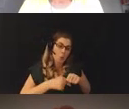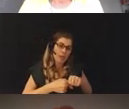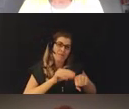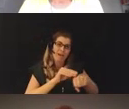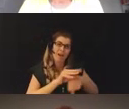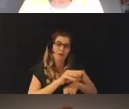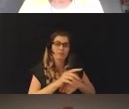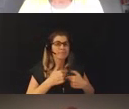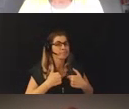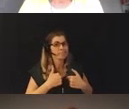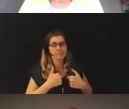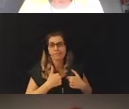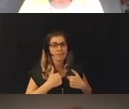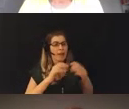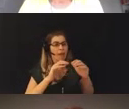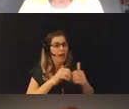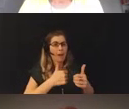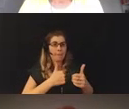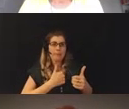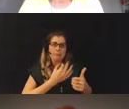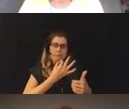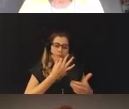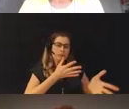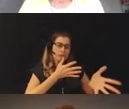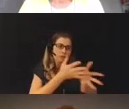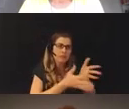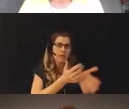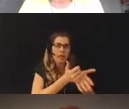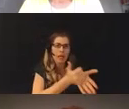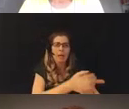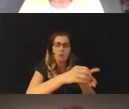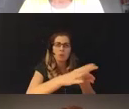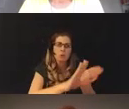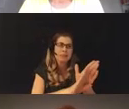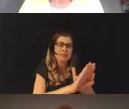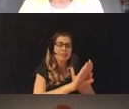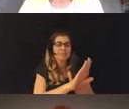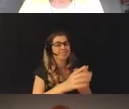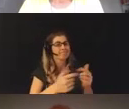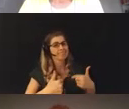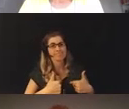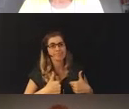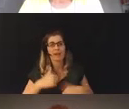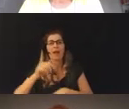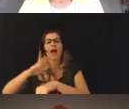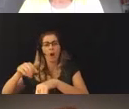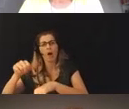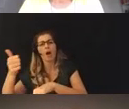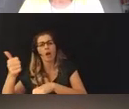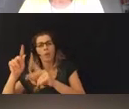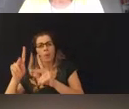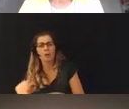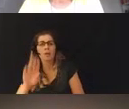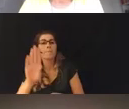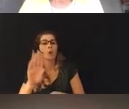those conversations in a way that will move students forward through their grief process. So I called someone who did. Called the Baltimore